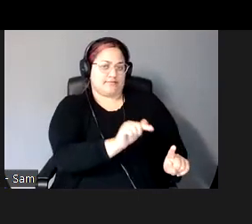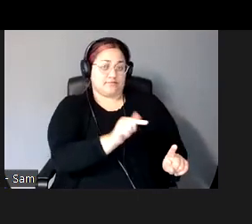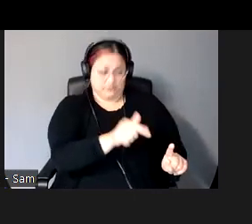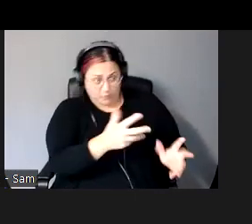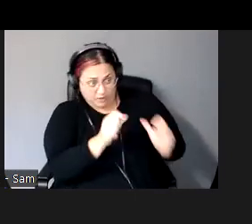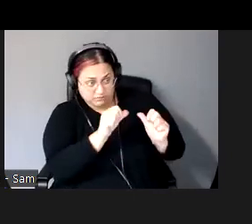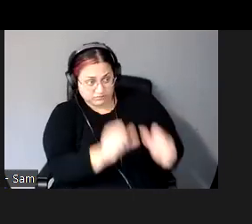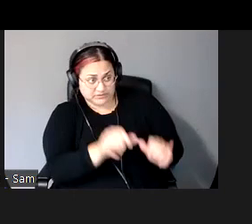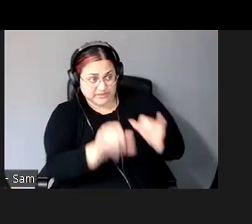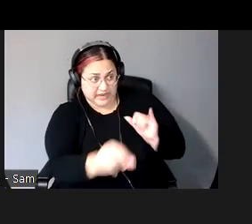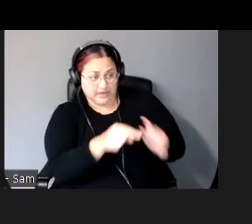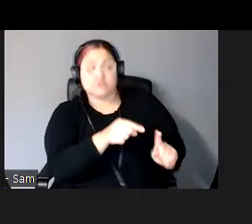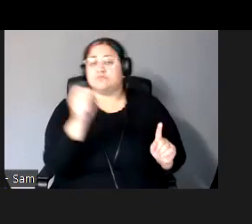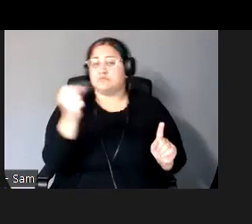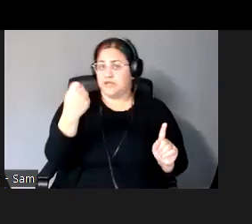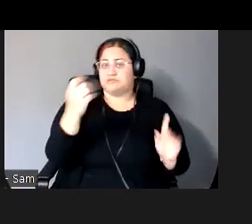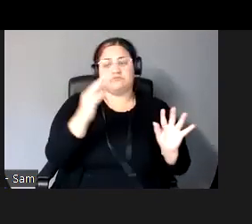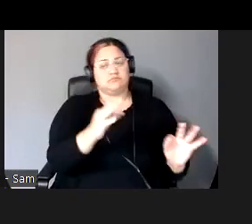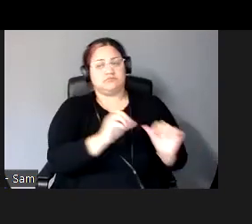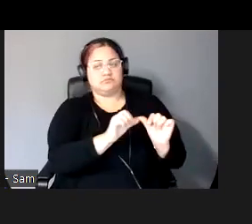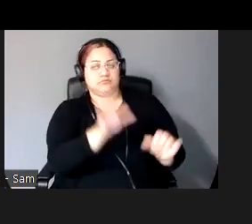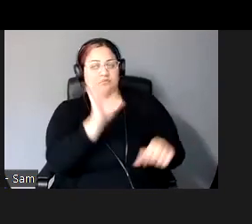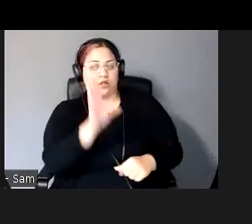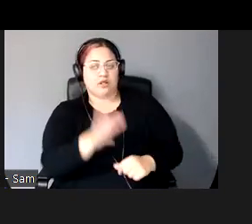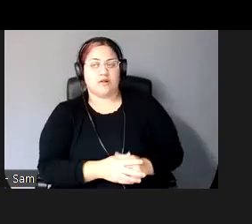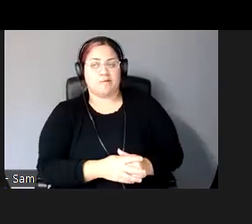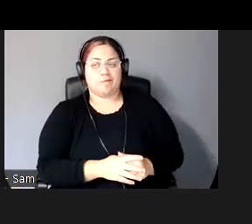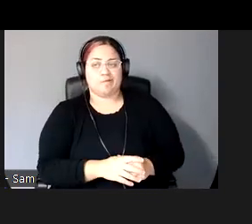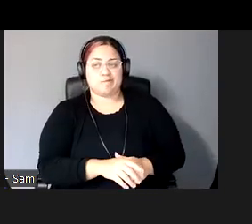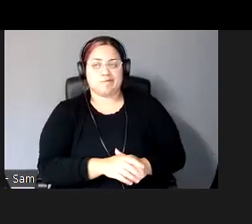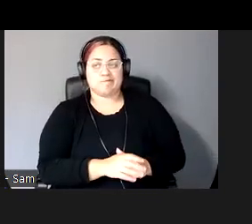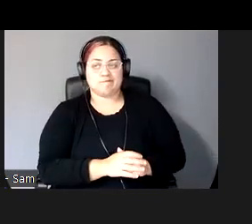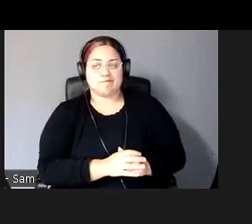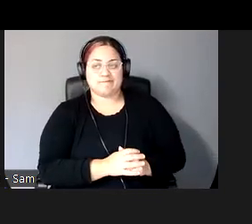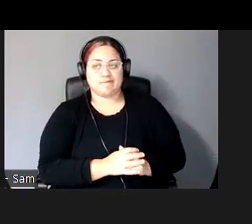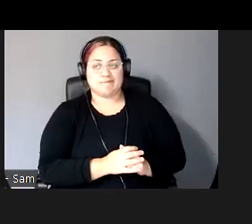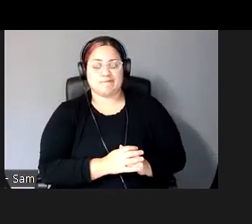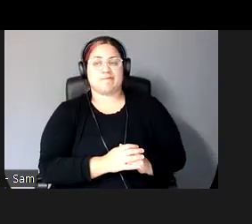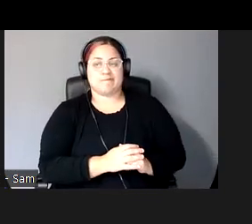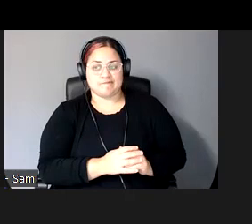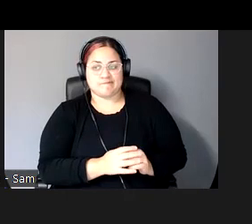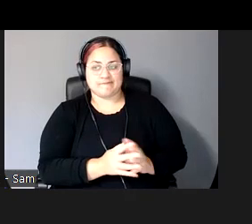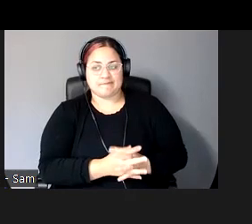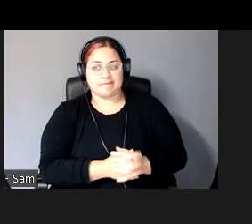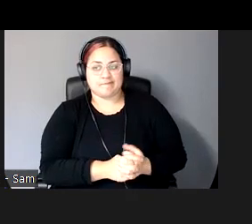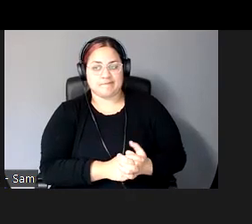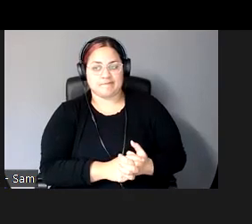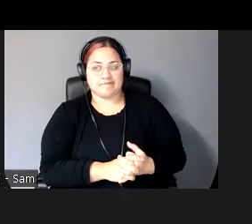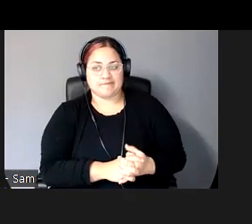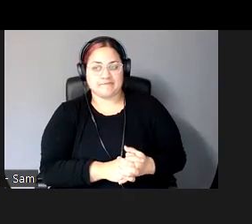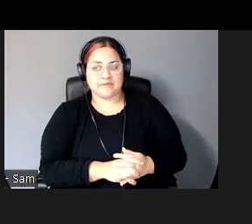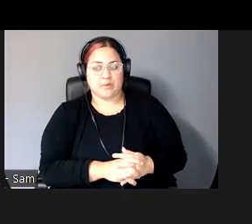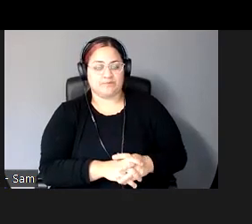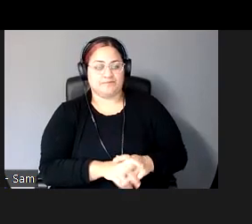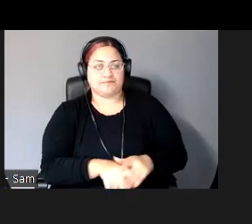can say, you know, from my own perspective, my first high conflict case when I was a young lawyer was obtaining,